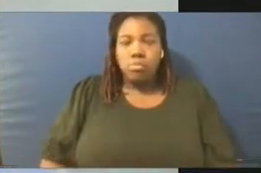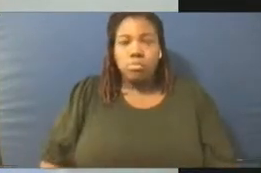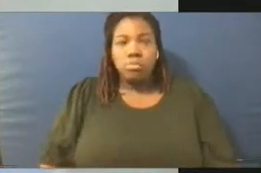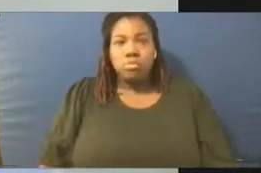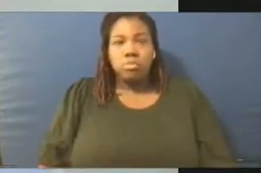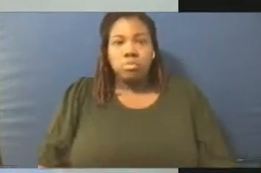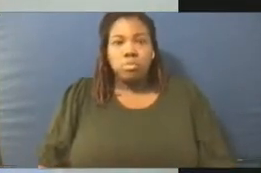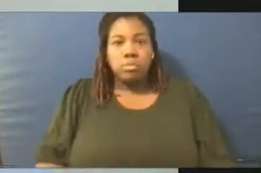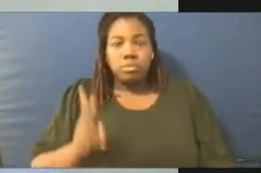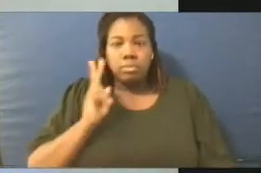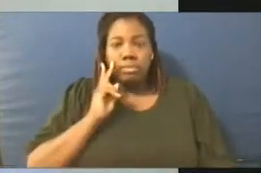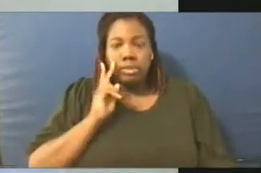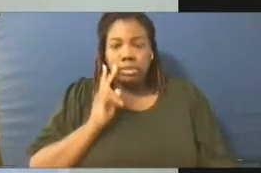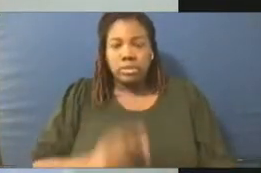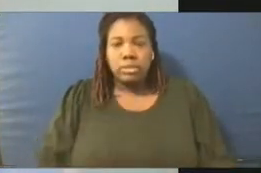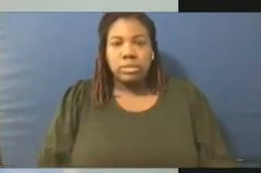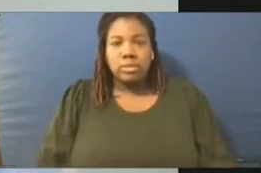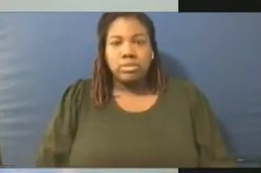see.